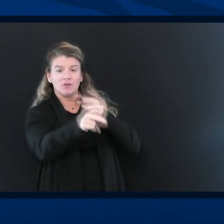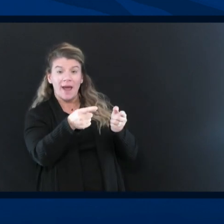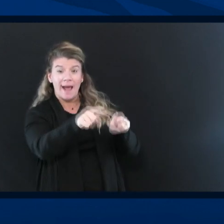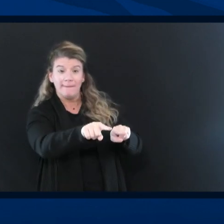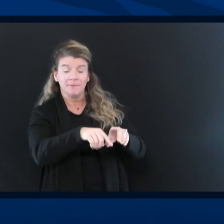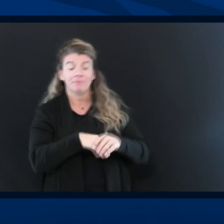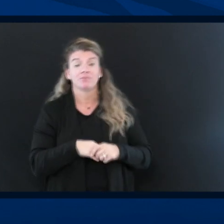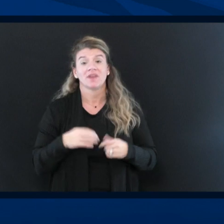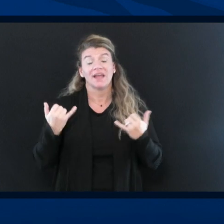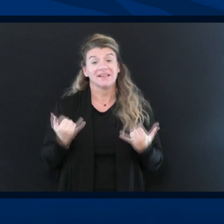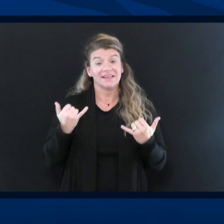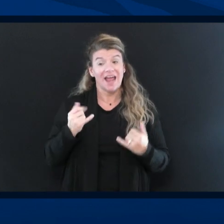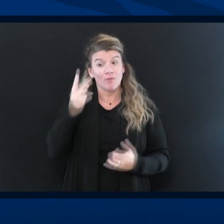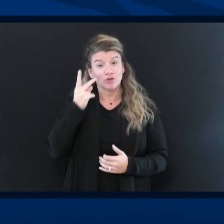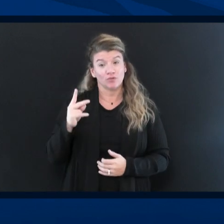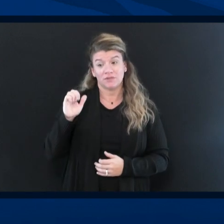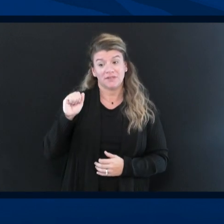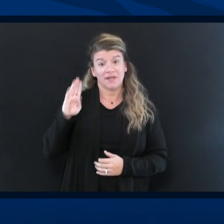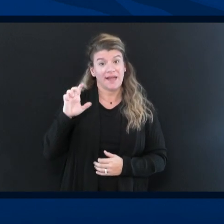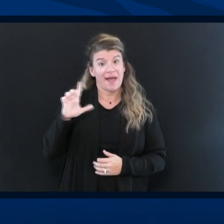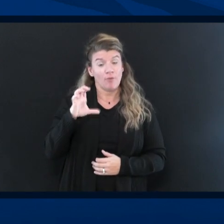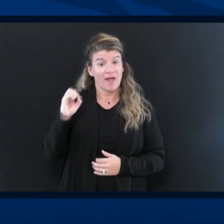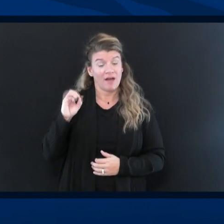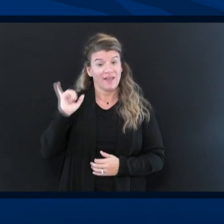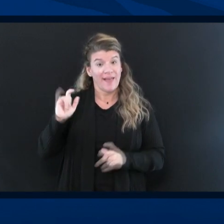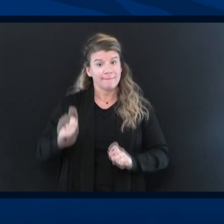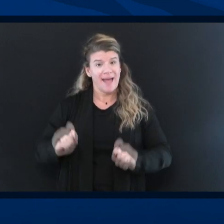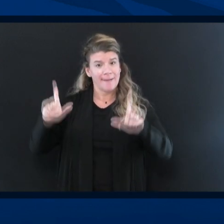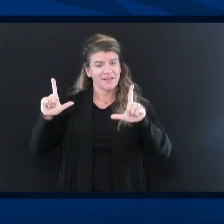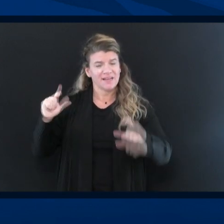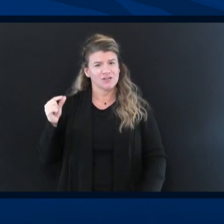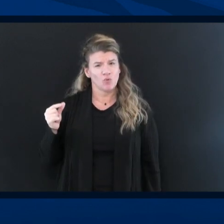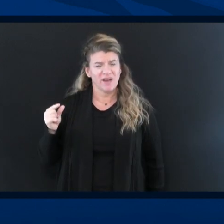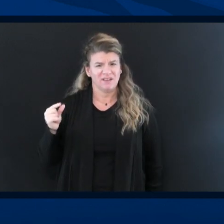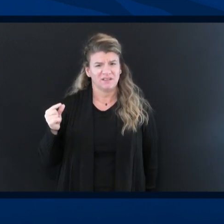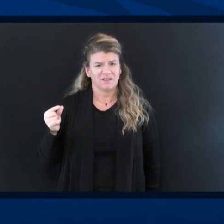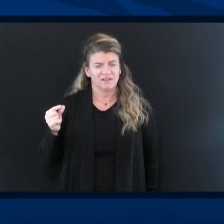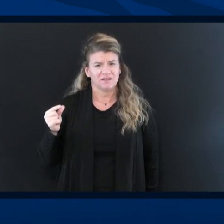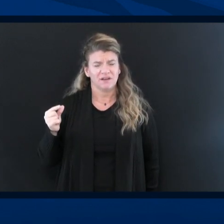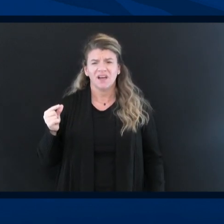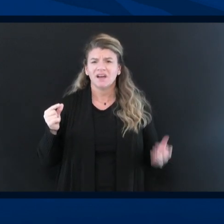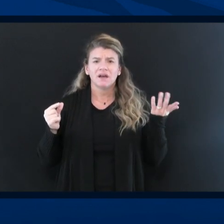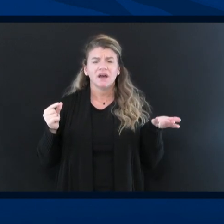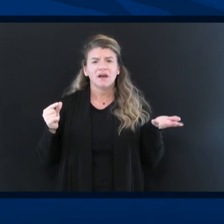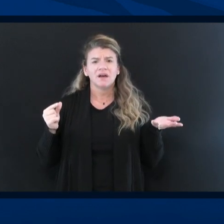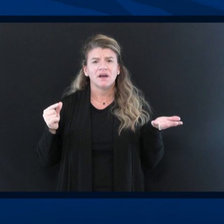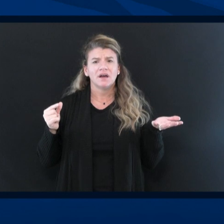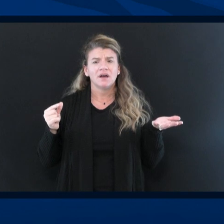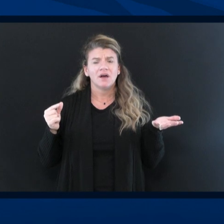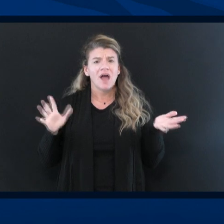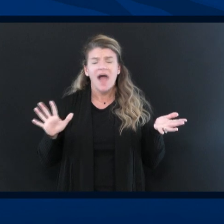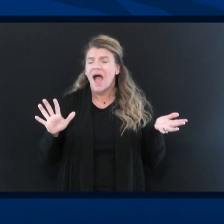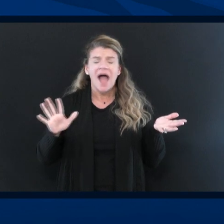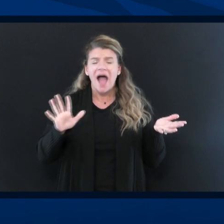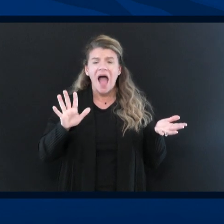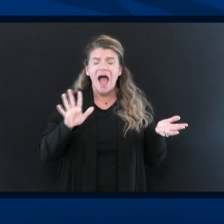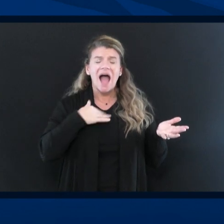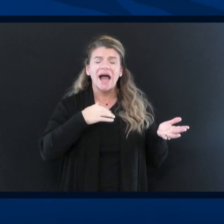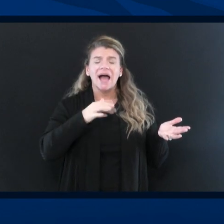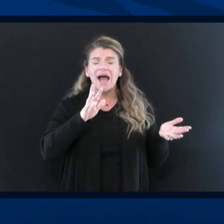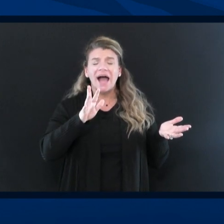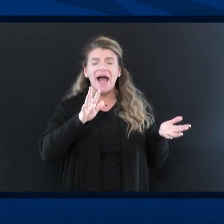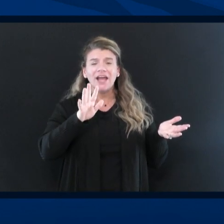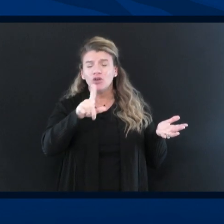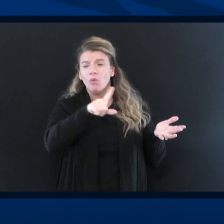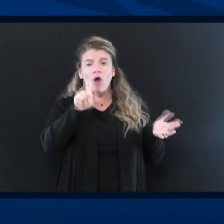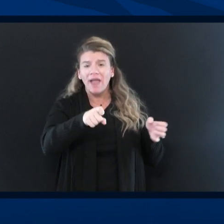Cabell County on the map, if I'm not mistaken, is green. So I'm not questioning the methodology, and you guys